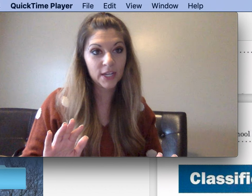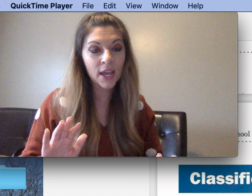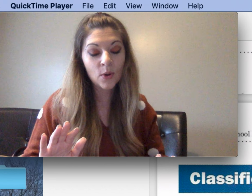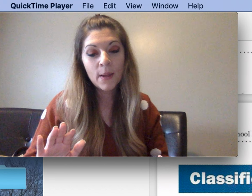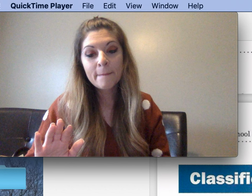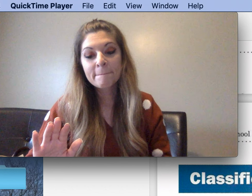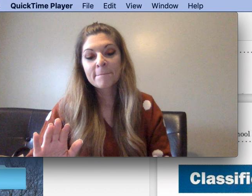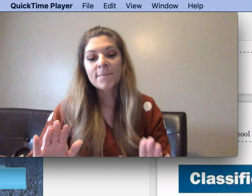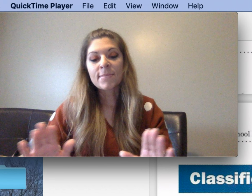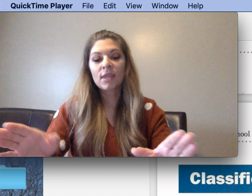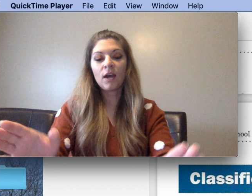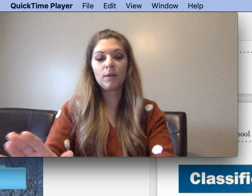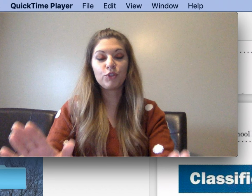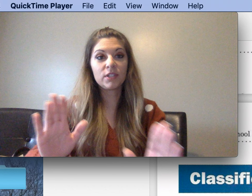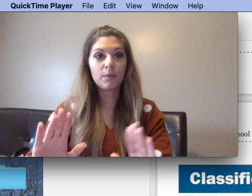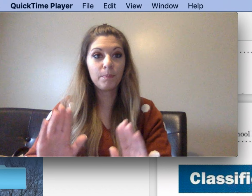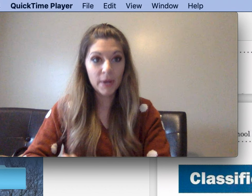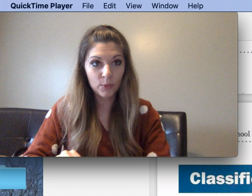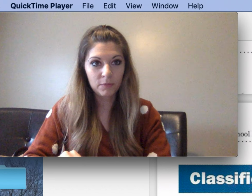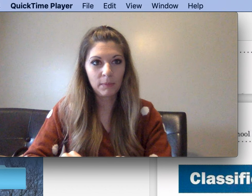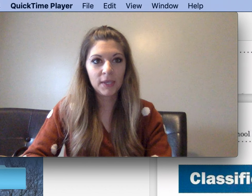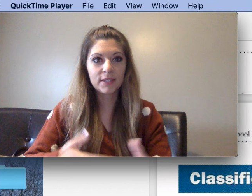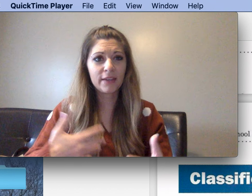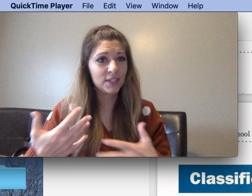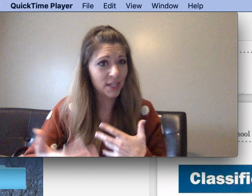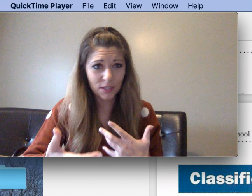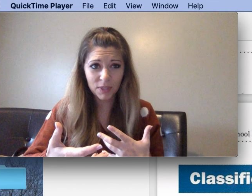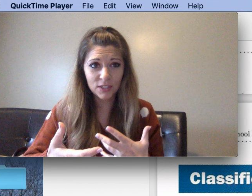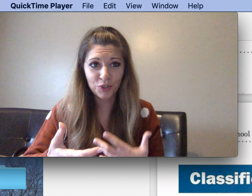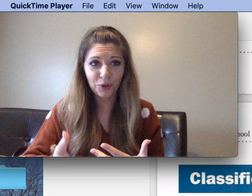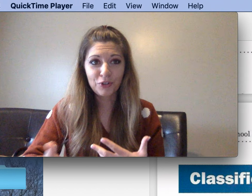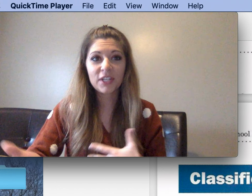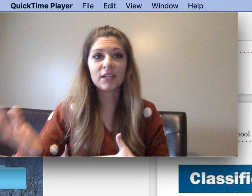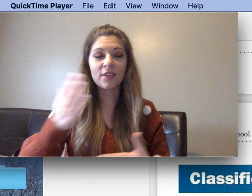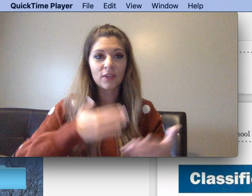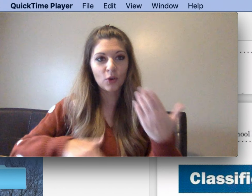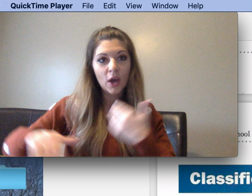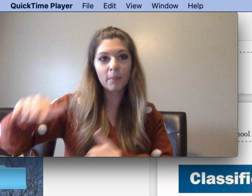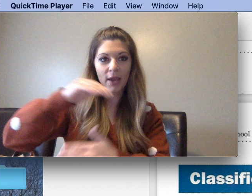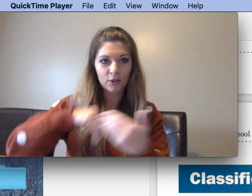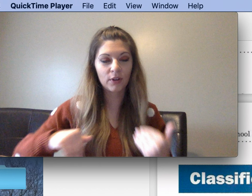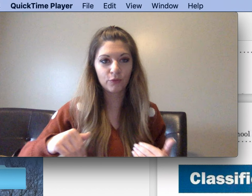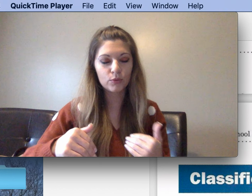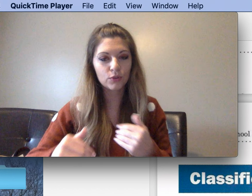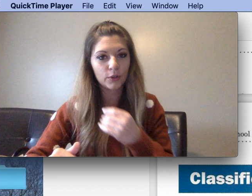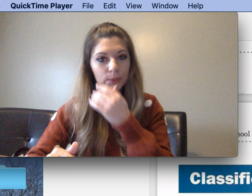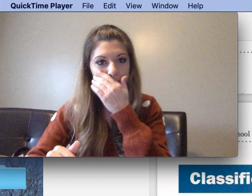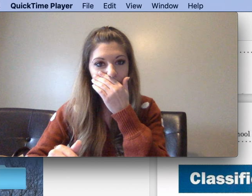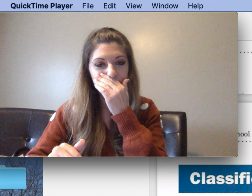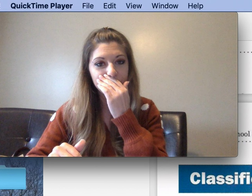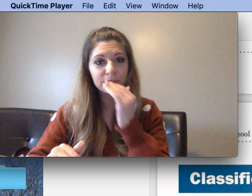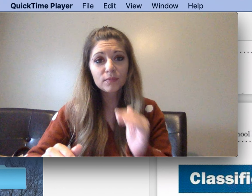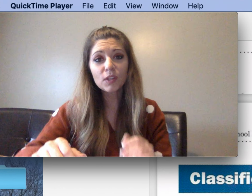you right now. Just bear with me because I have to say some things that you don't understand, and then they'll come back around full